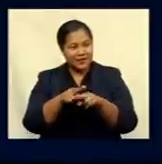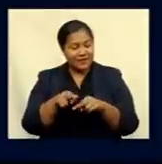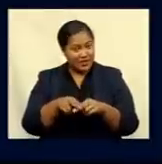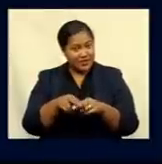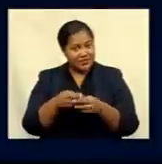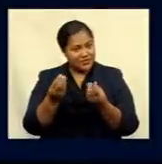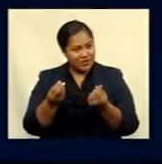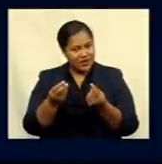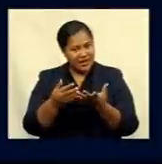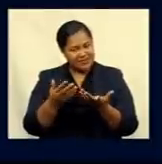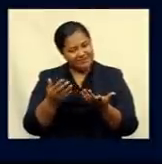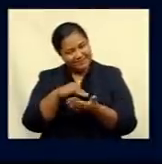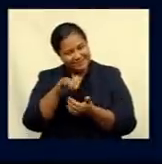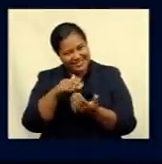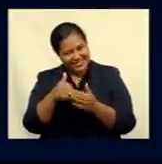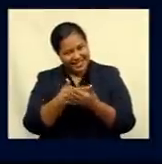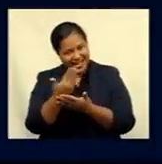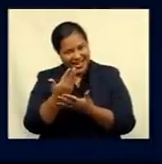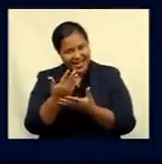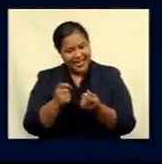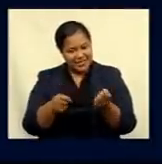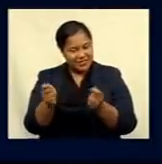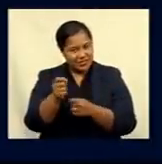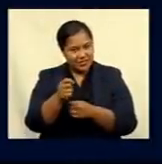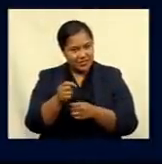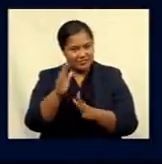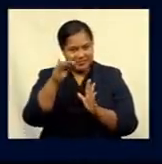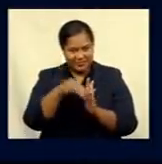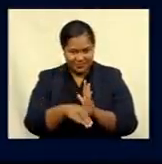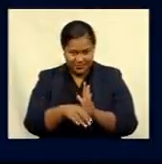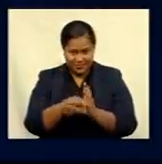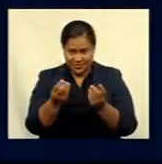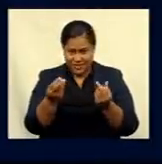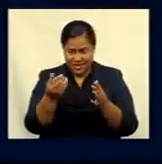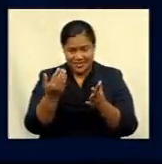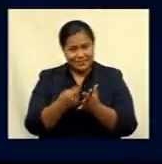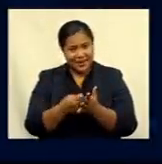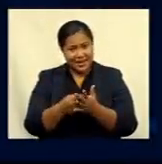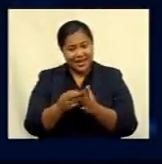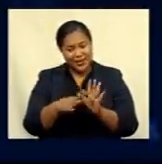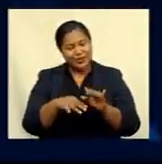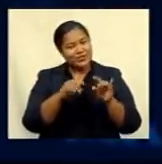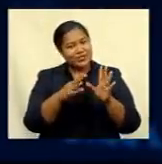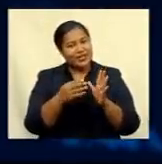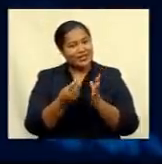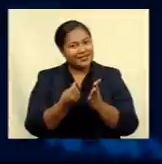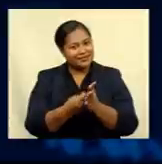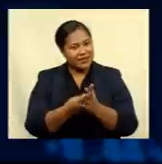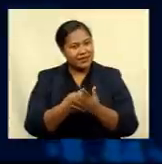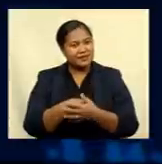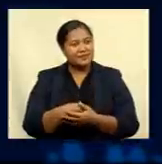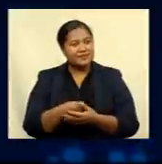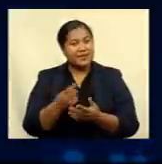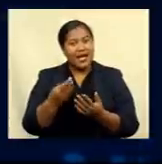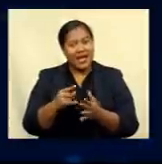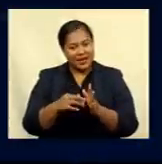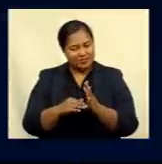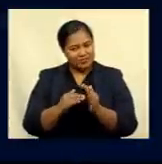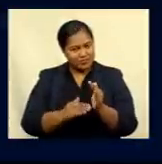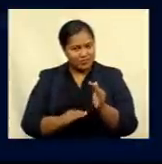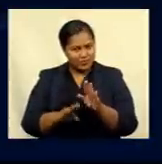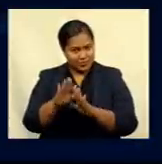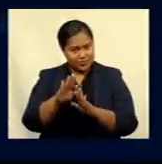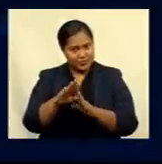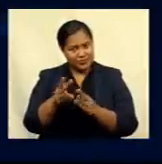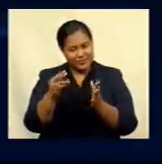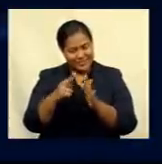a mixed day on the stock exchange, losing ground against the Chinese yuan and the Aussie dollar, while holding strong against the Kiwi dollar and the